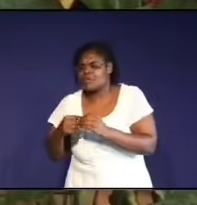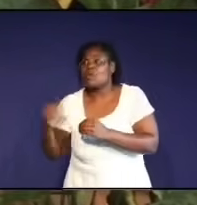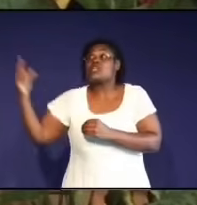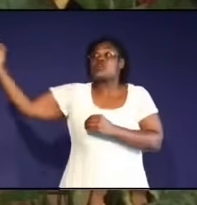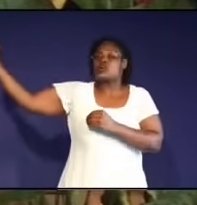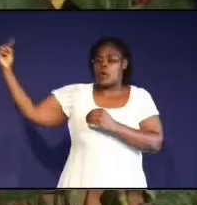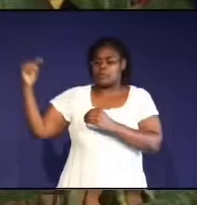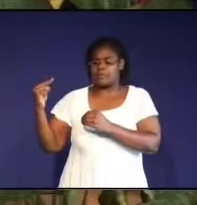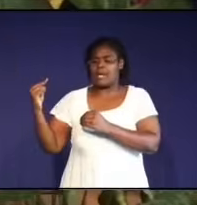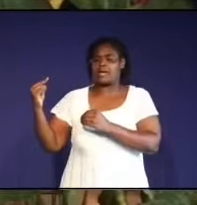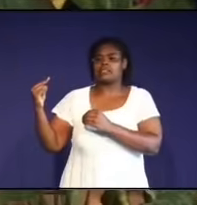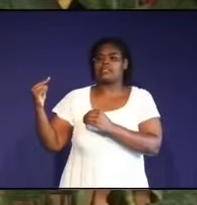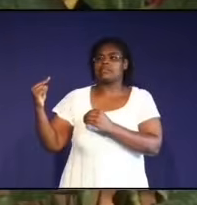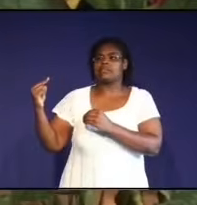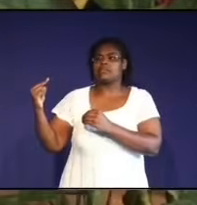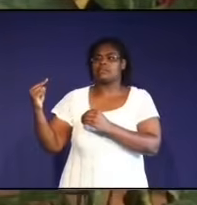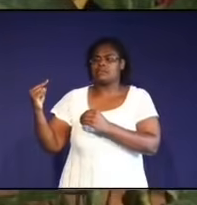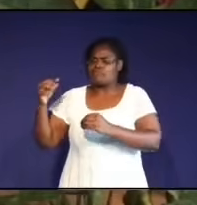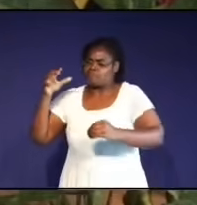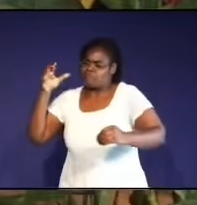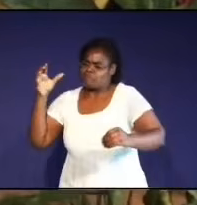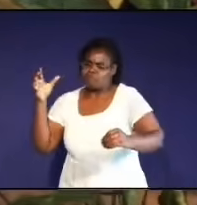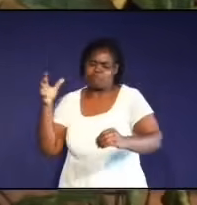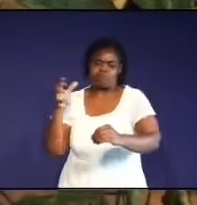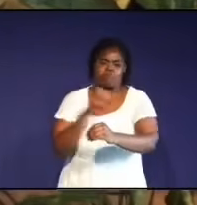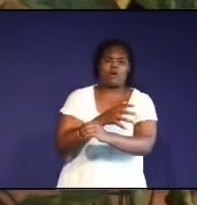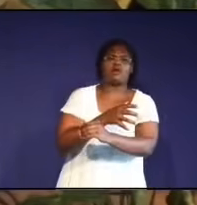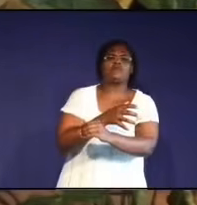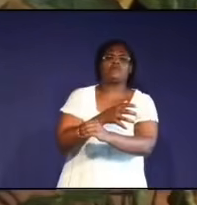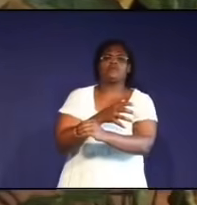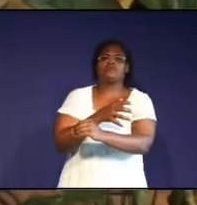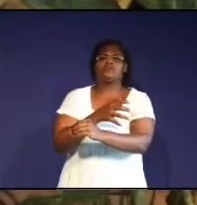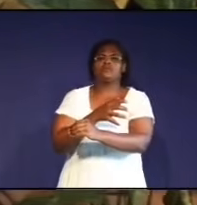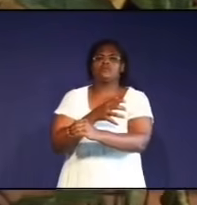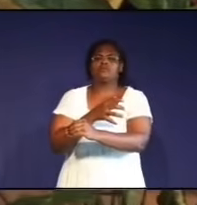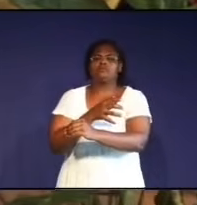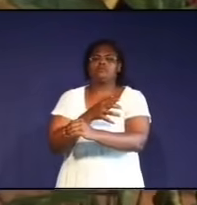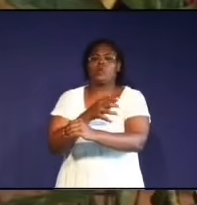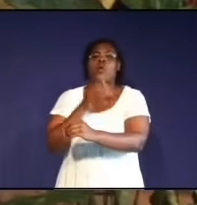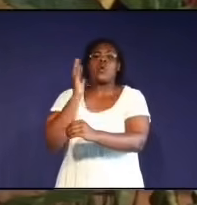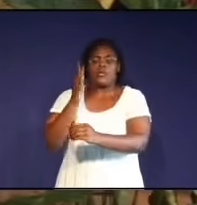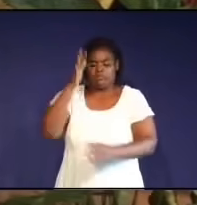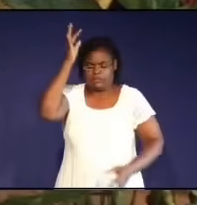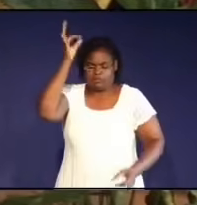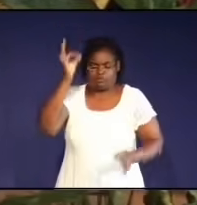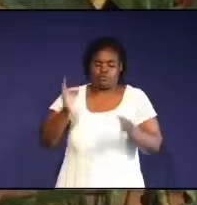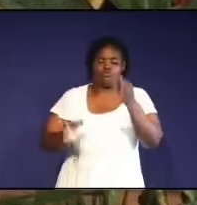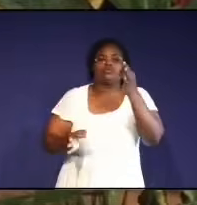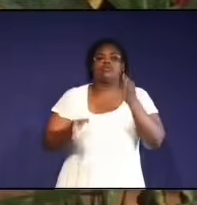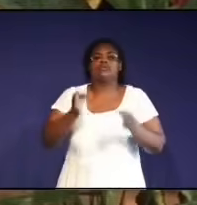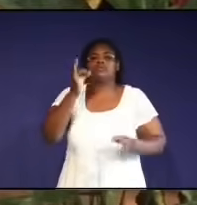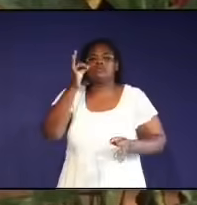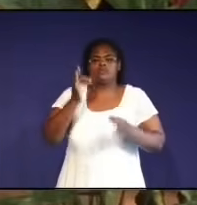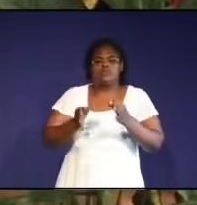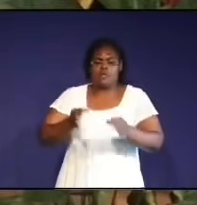back, the powerful will stand at the judgment bar. The powerless